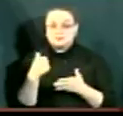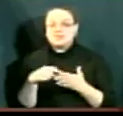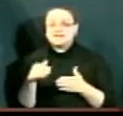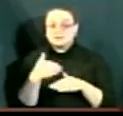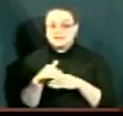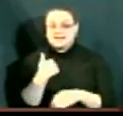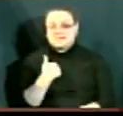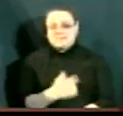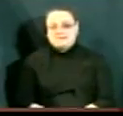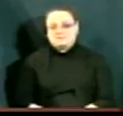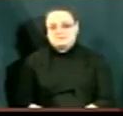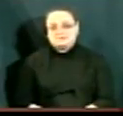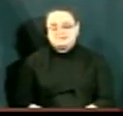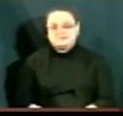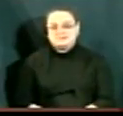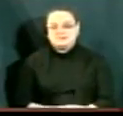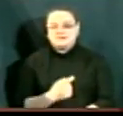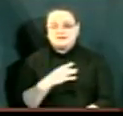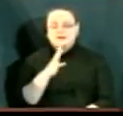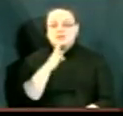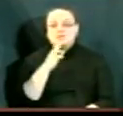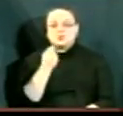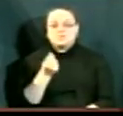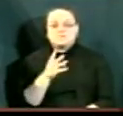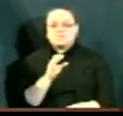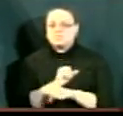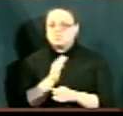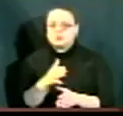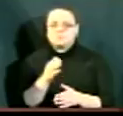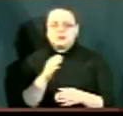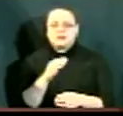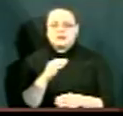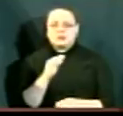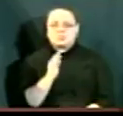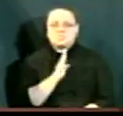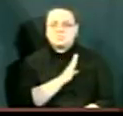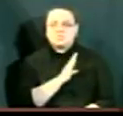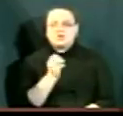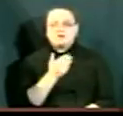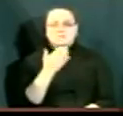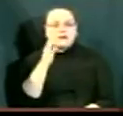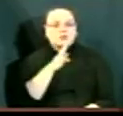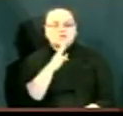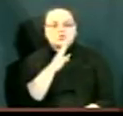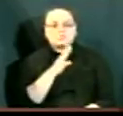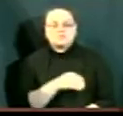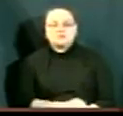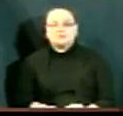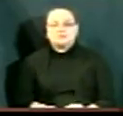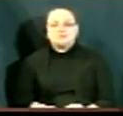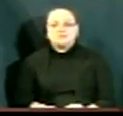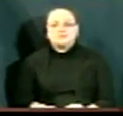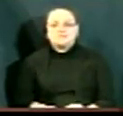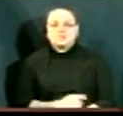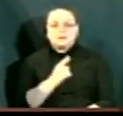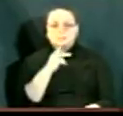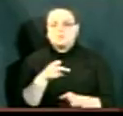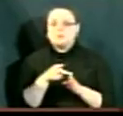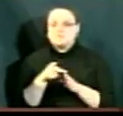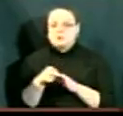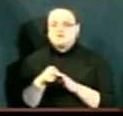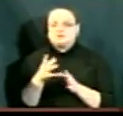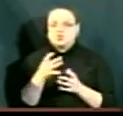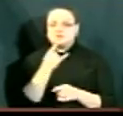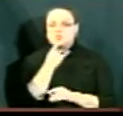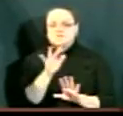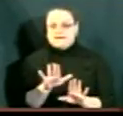me. I talked to several employees at the school board, and by the way, everybody I talked to has been very professional. I just want